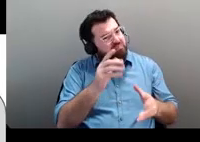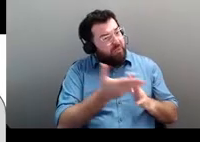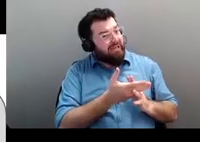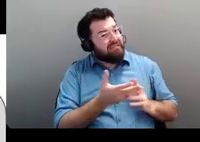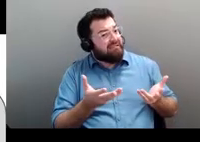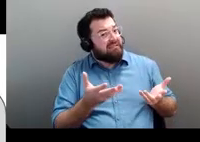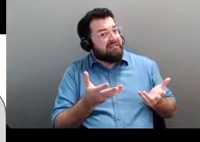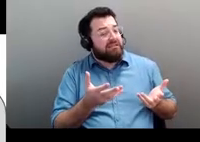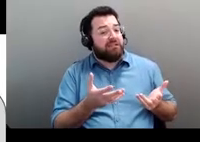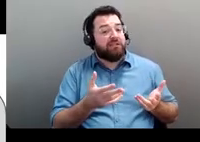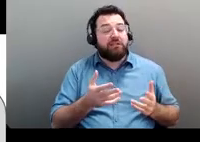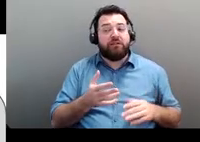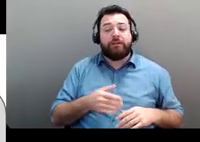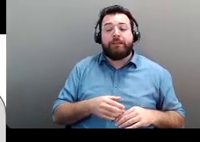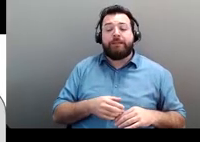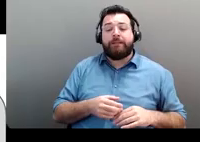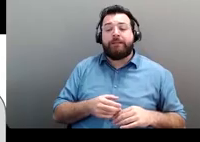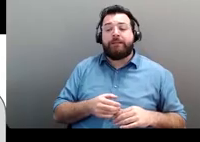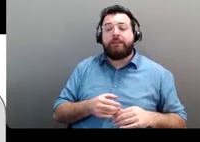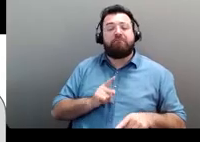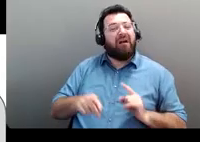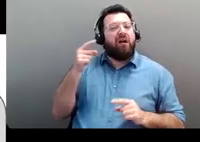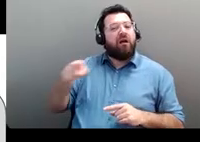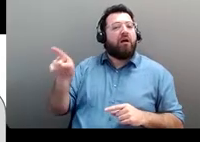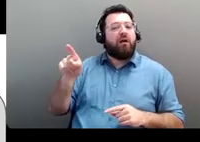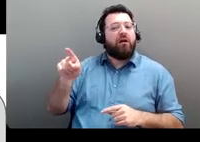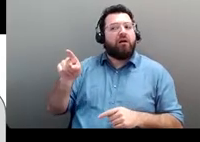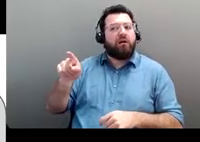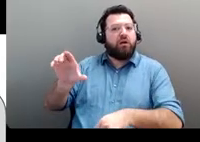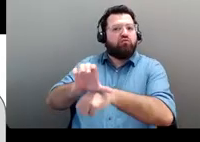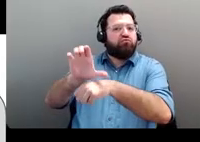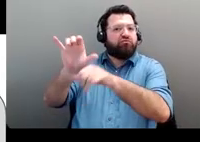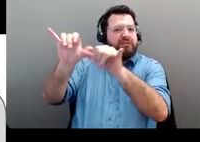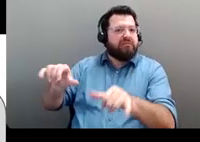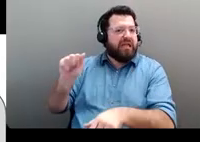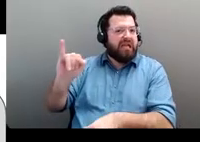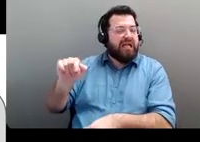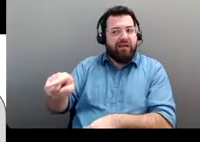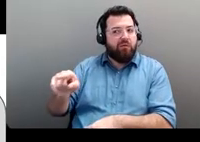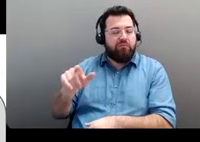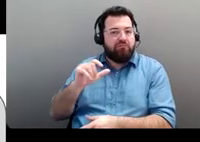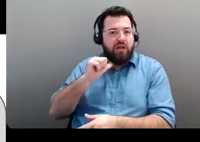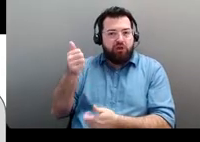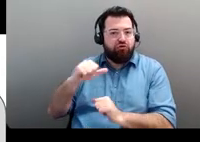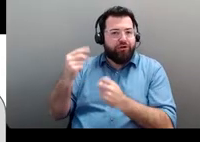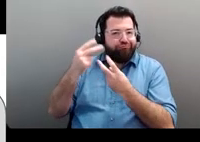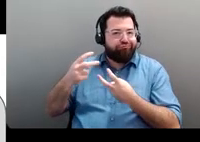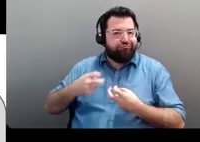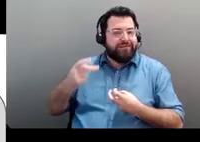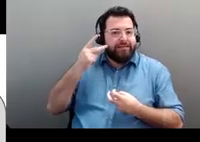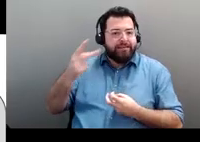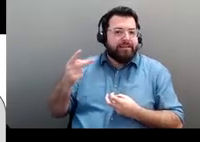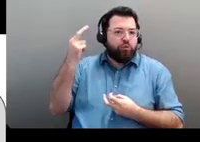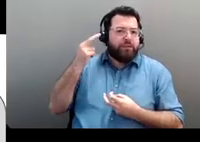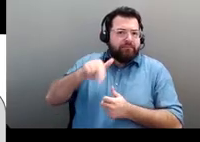try to understand or see what might be the underlying reasons for that over